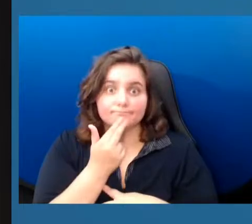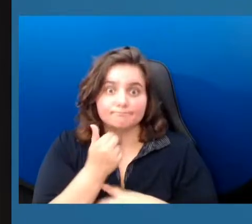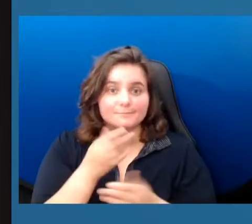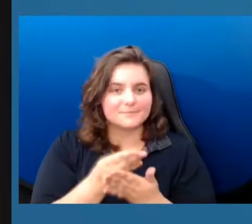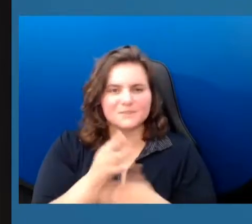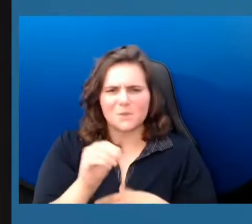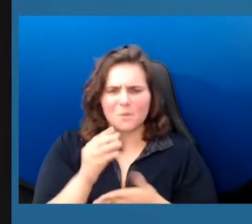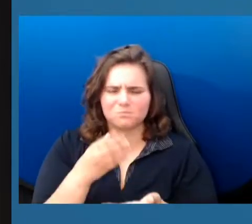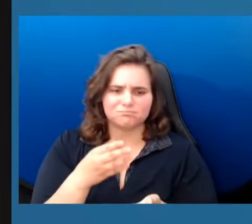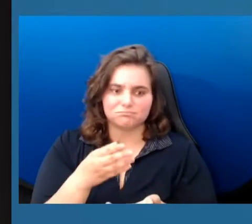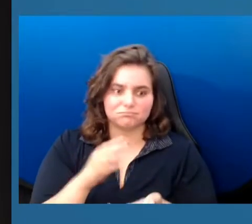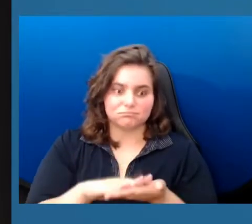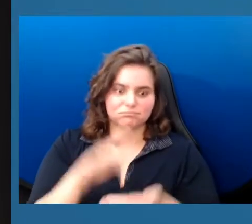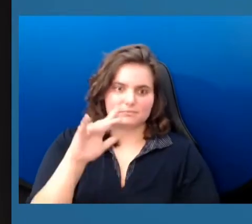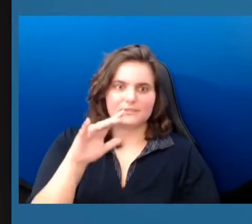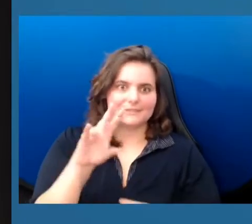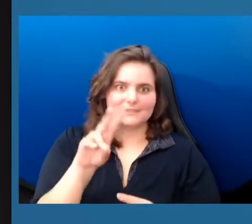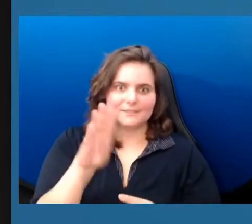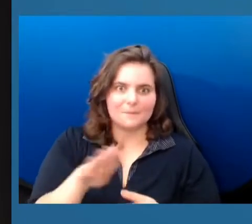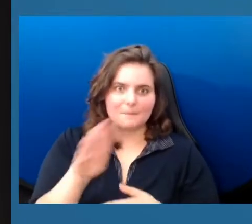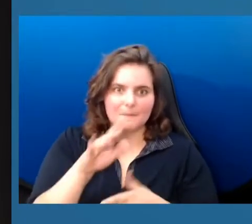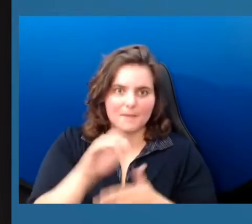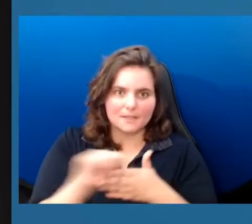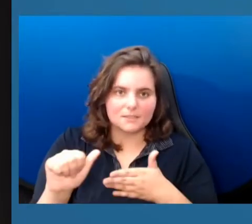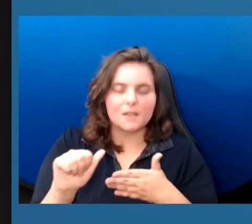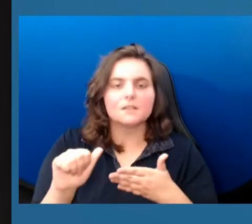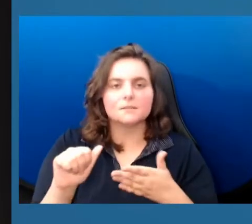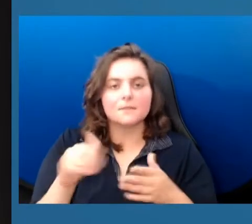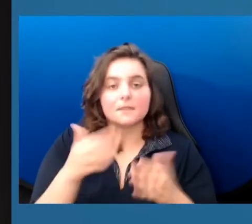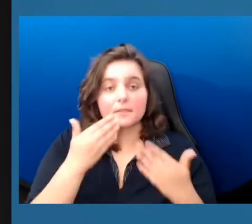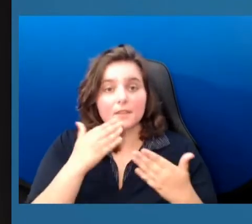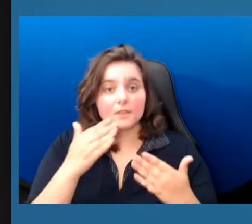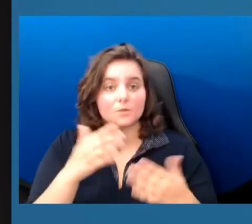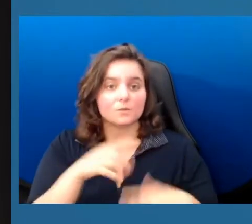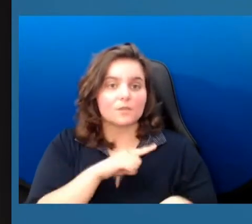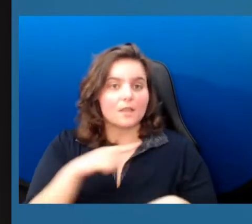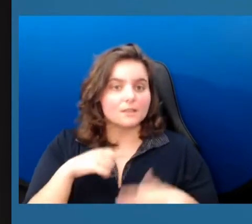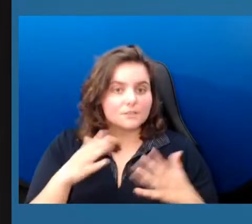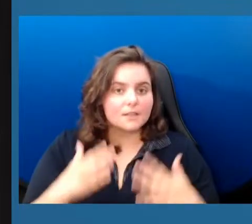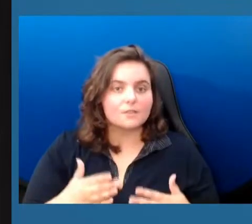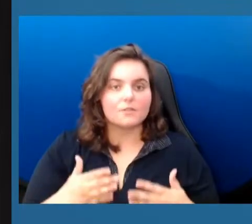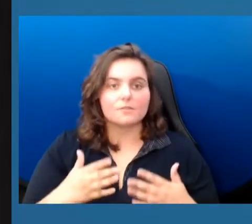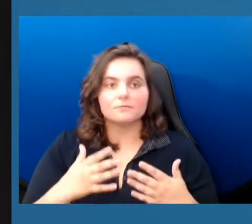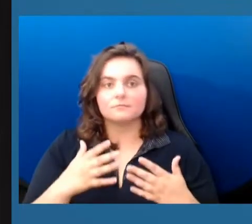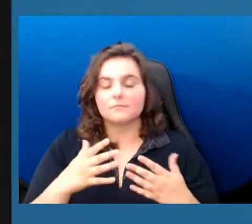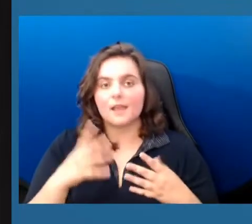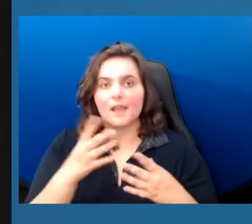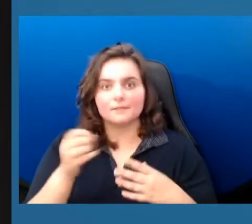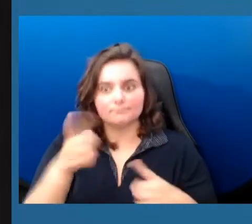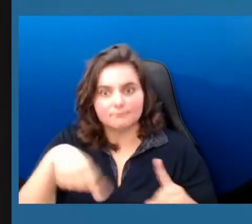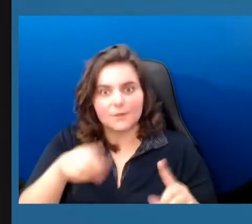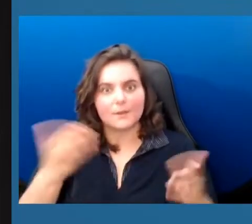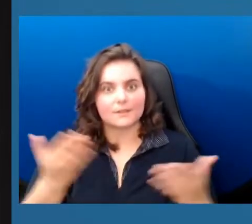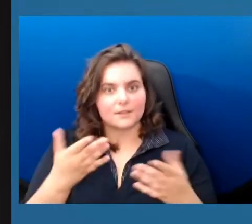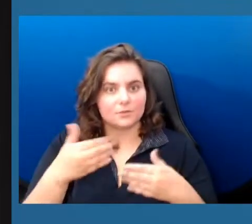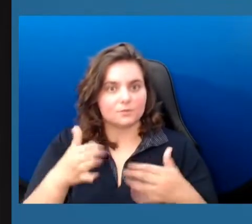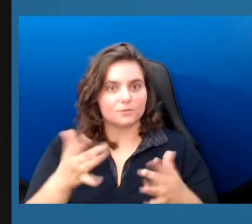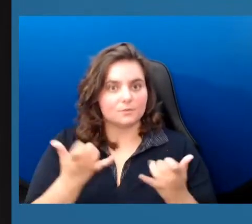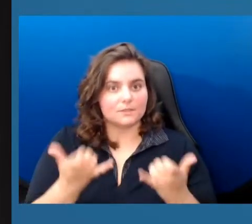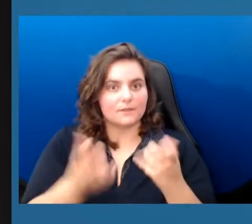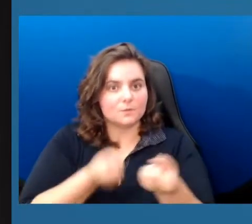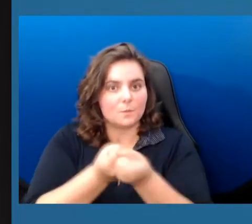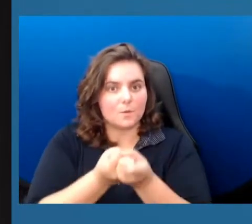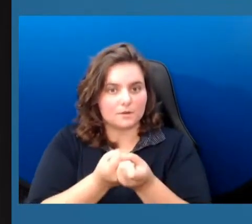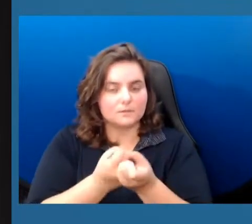And thank you to the legislature and many of you here in this room for supporting that effort. For the last 4 years, in the wake